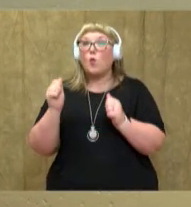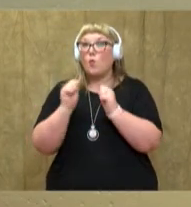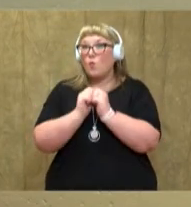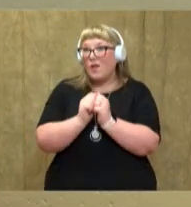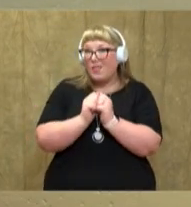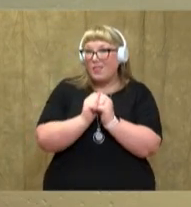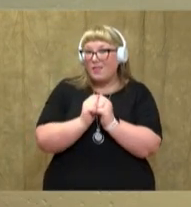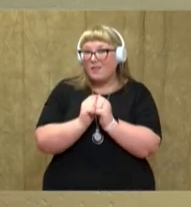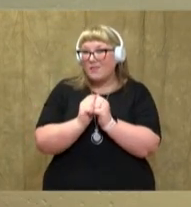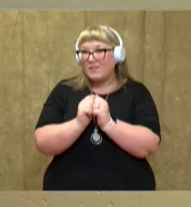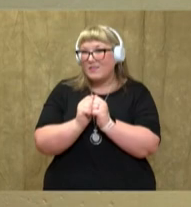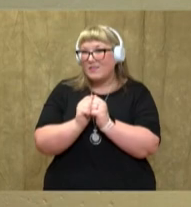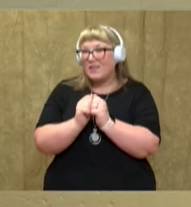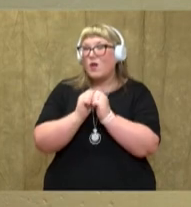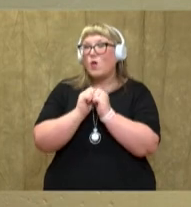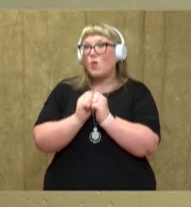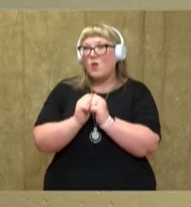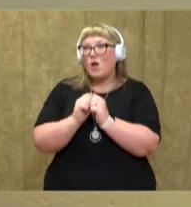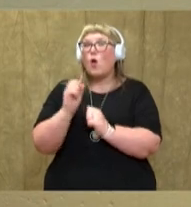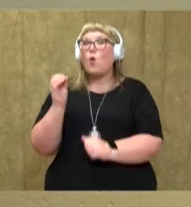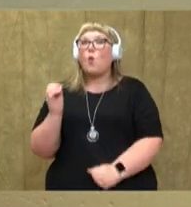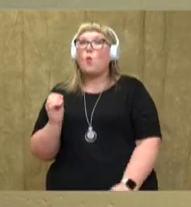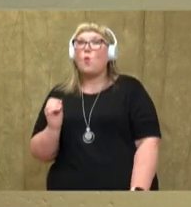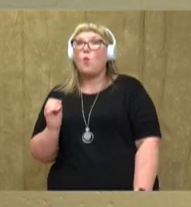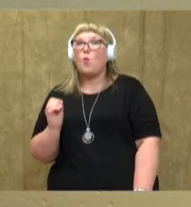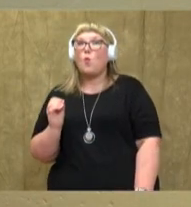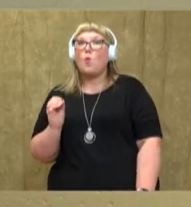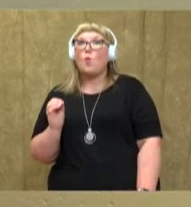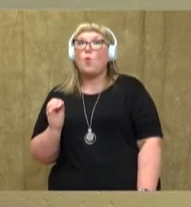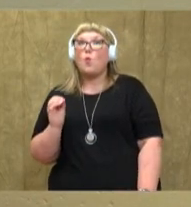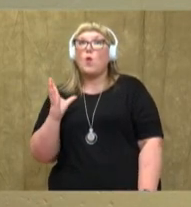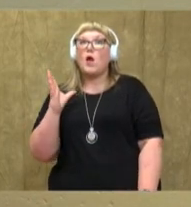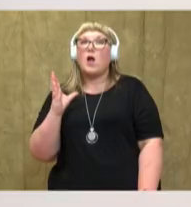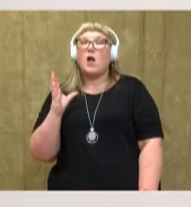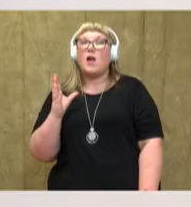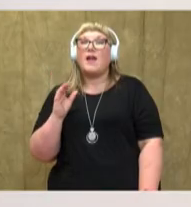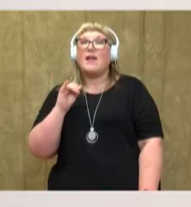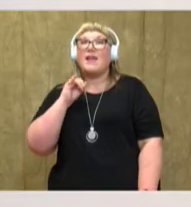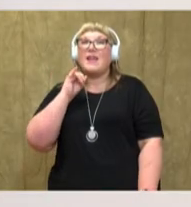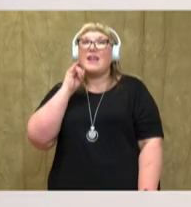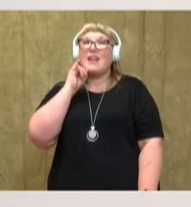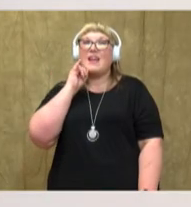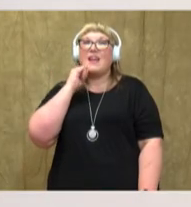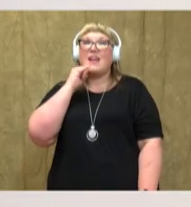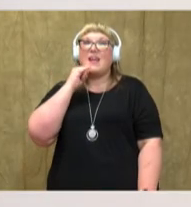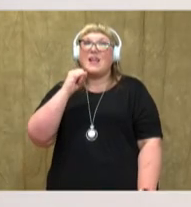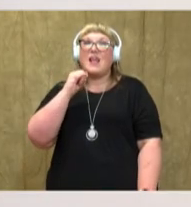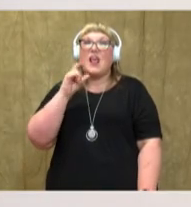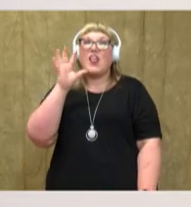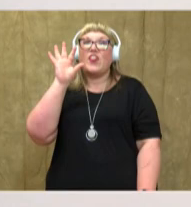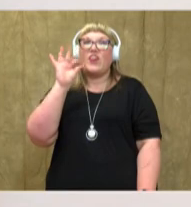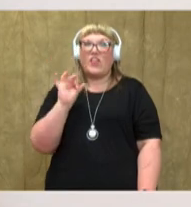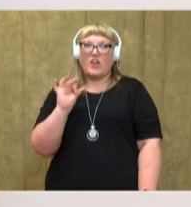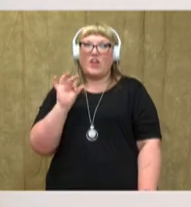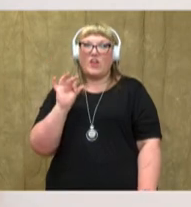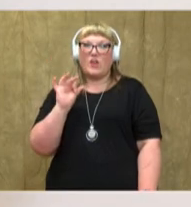See if you feel a strong burst of air against your fingers. We're gonna say the word with. With. With.